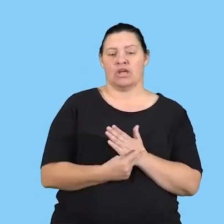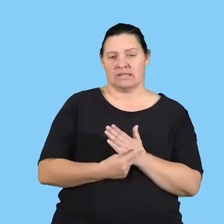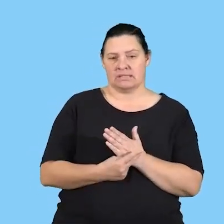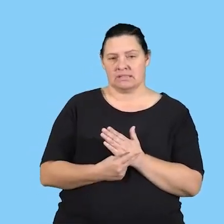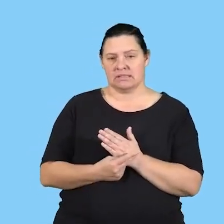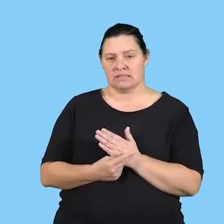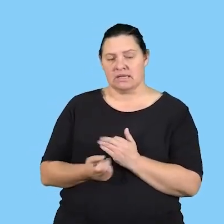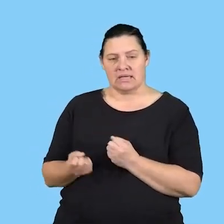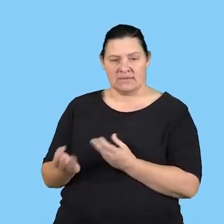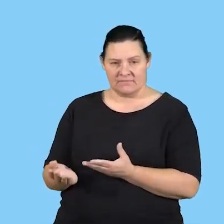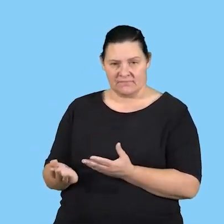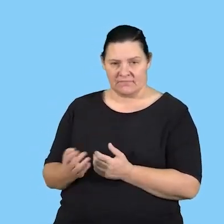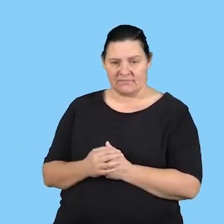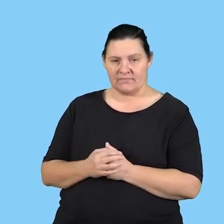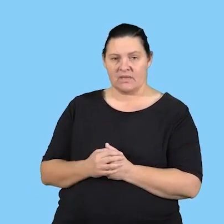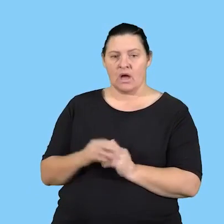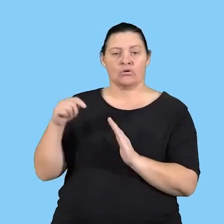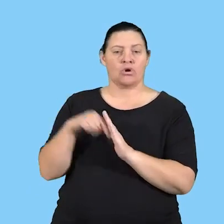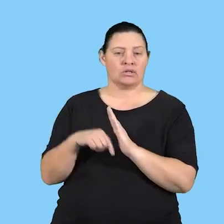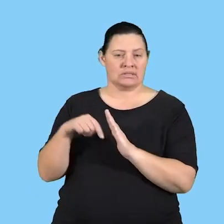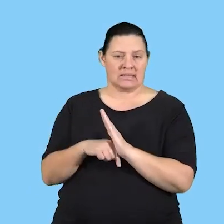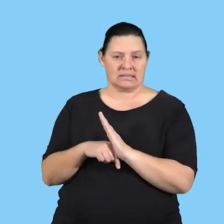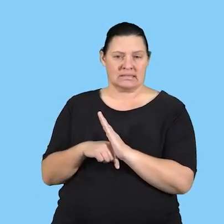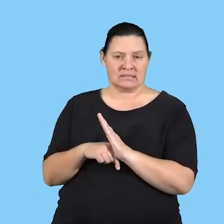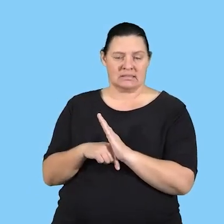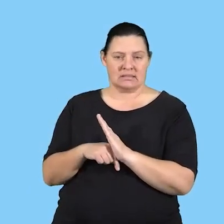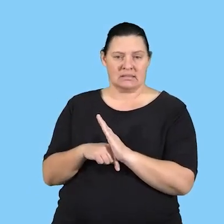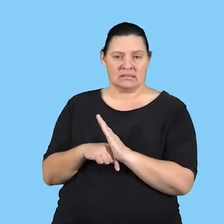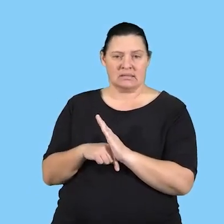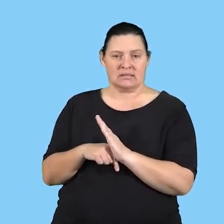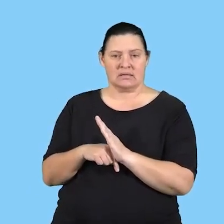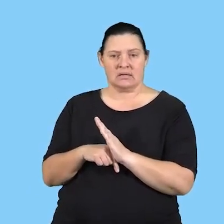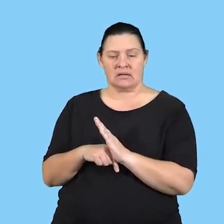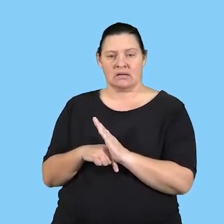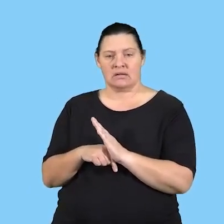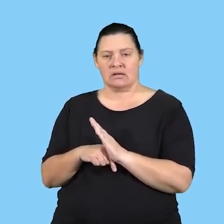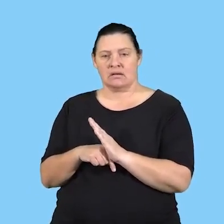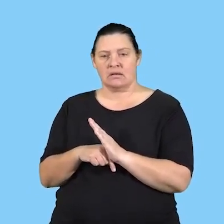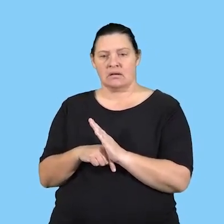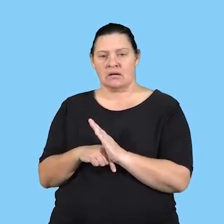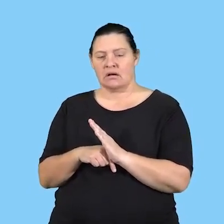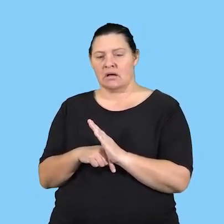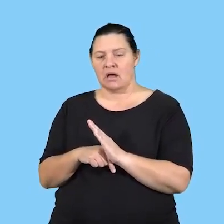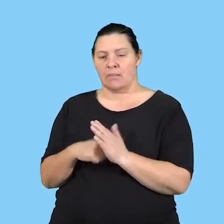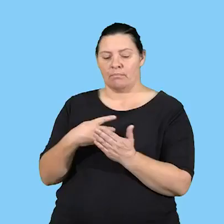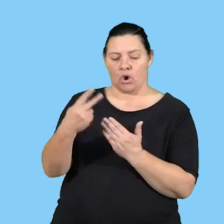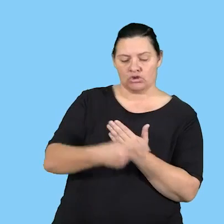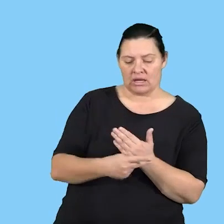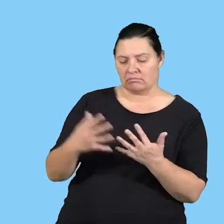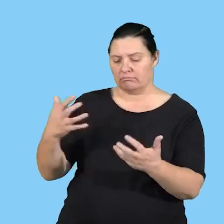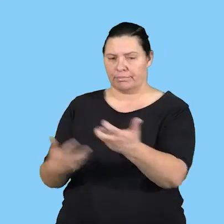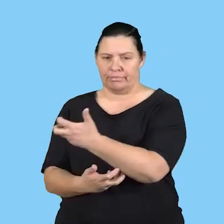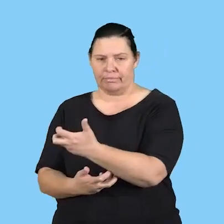being administered, and the content in term 3 did not speak to that project, so